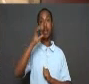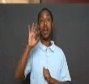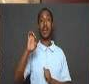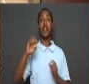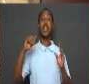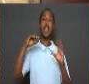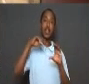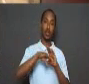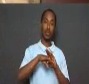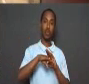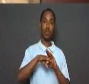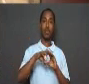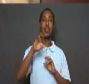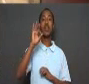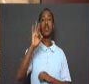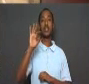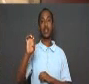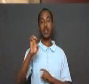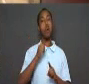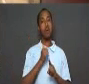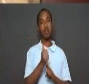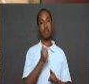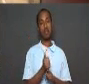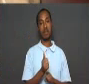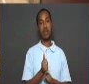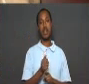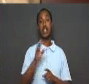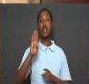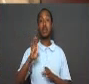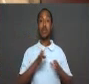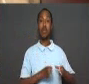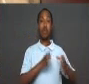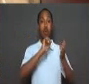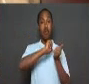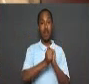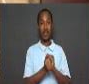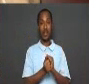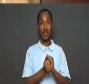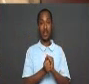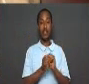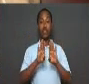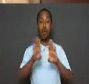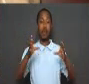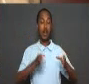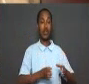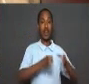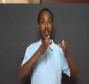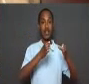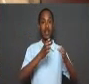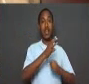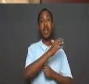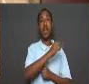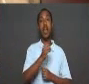steel. The Bessemer converter, the open hearth furnace, and